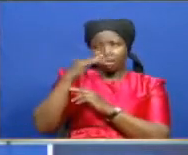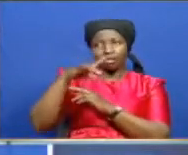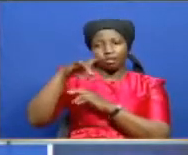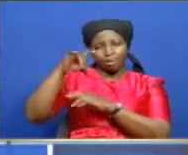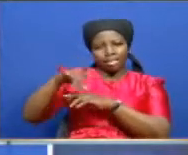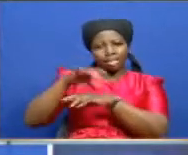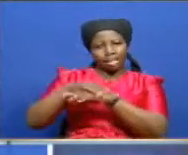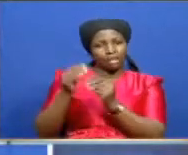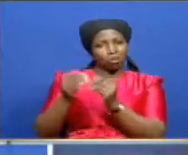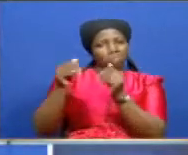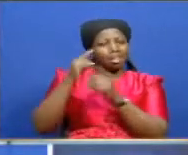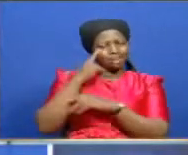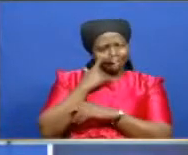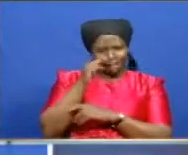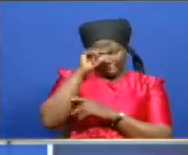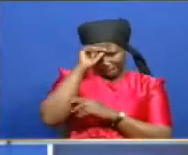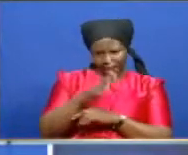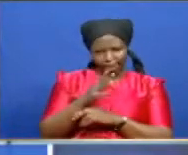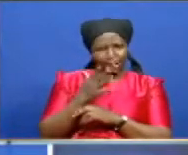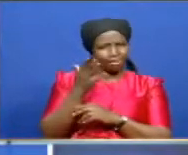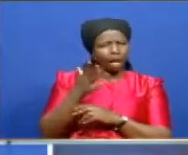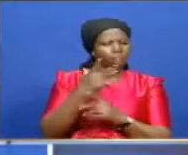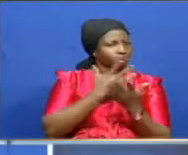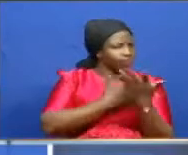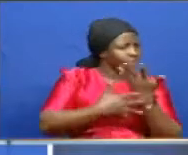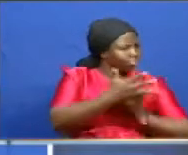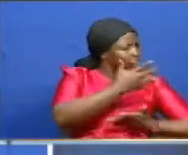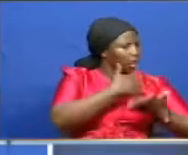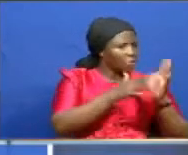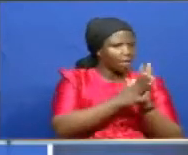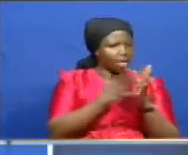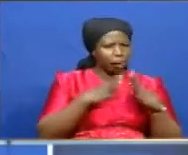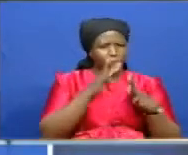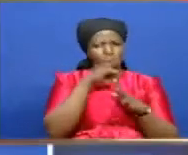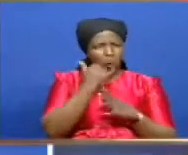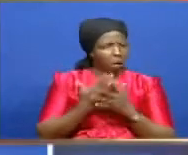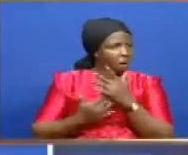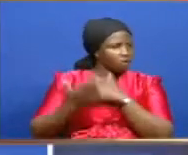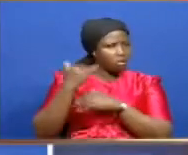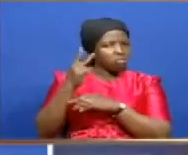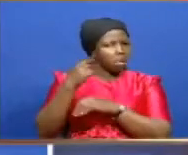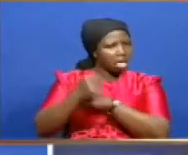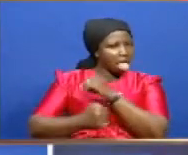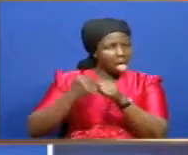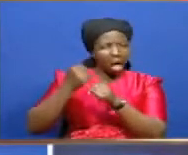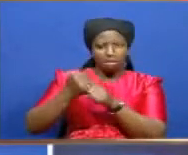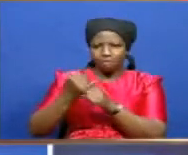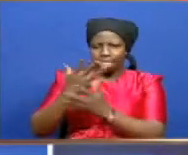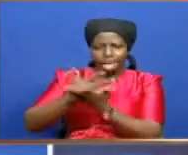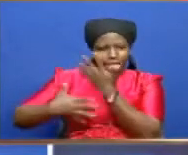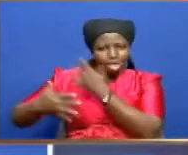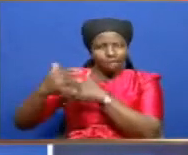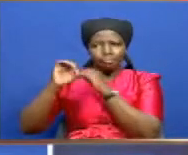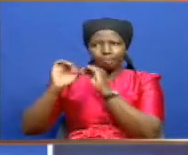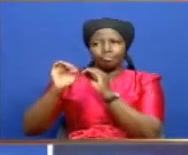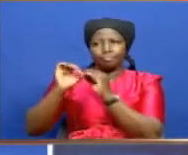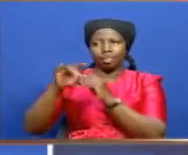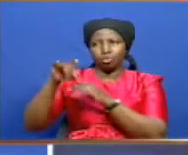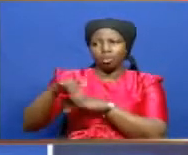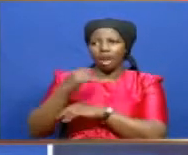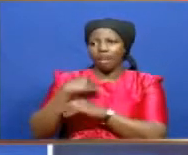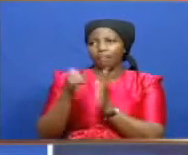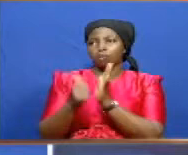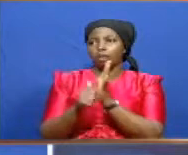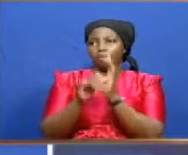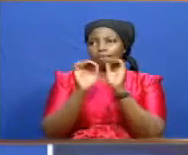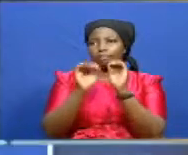I see the governor nowadays hanging out with people we used not to hang out a few years ago with. So she should not have a problem hanging